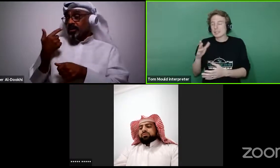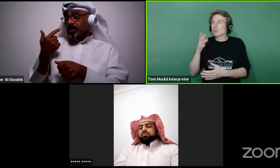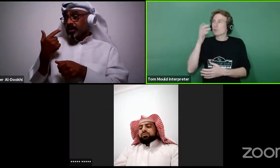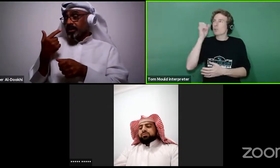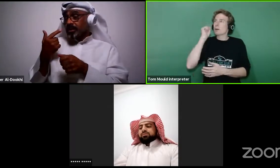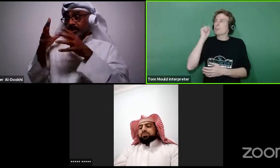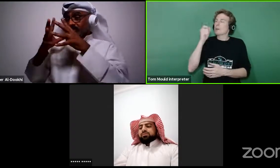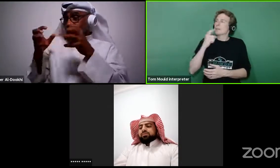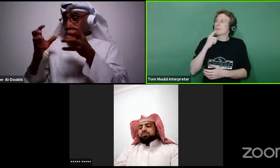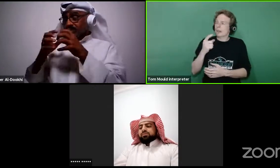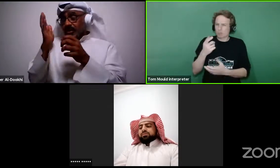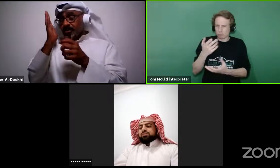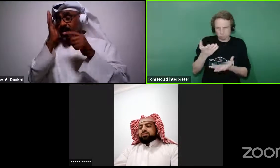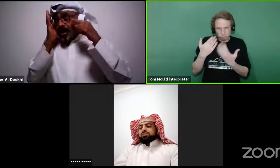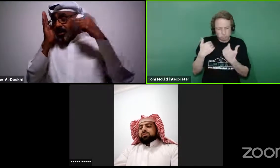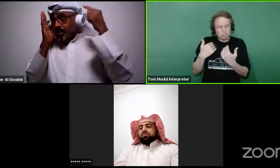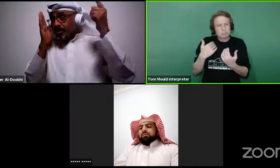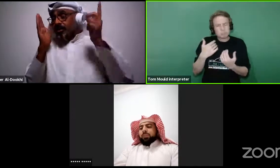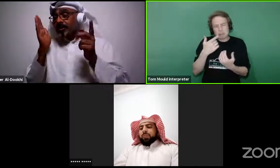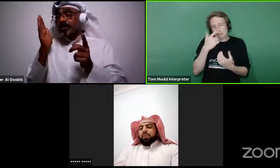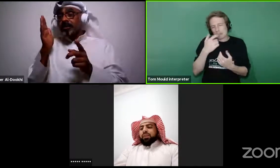so send me forth.